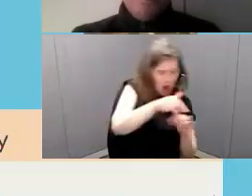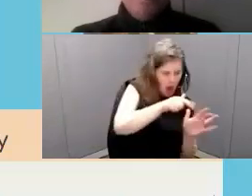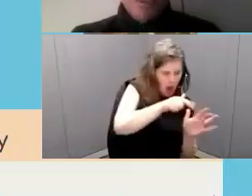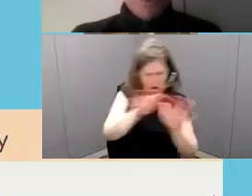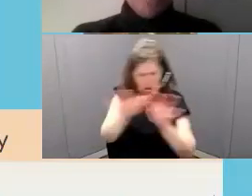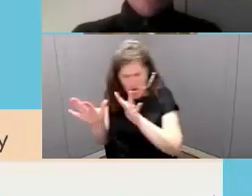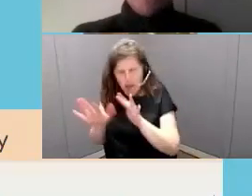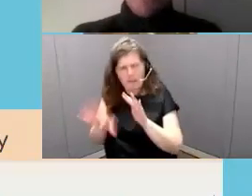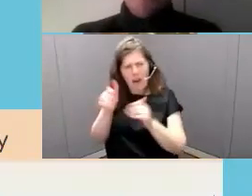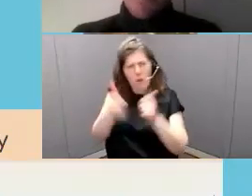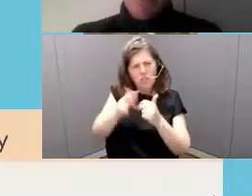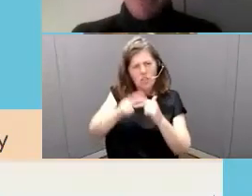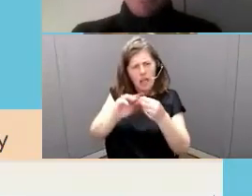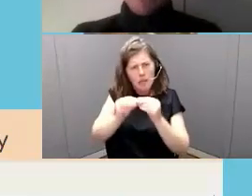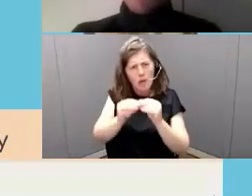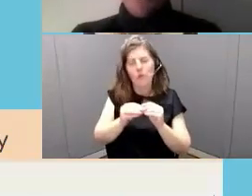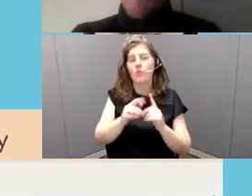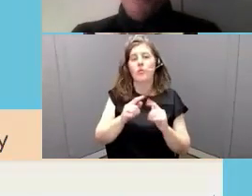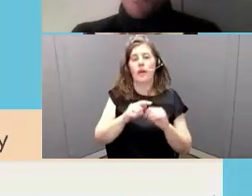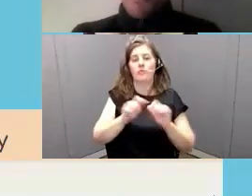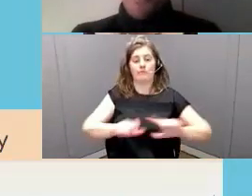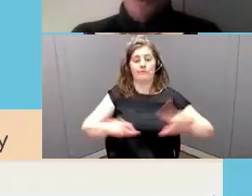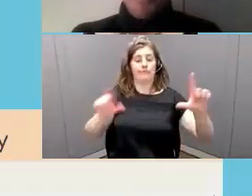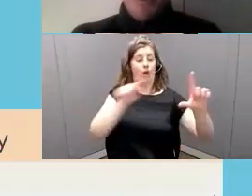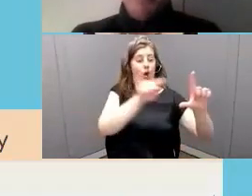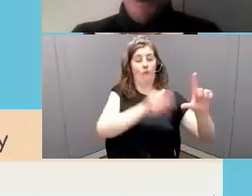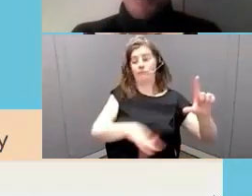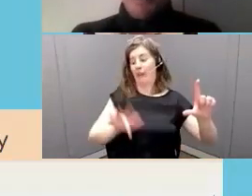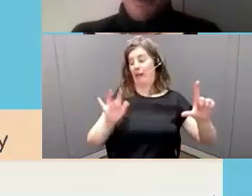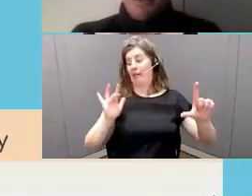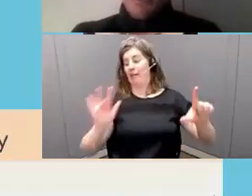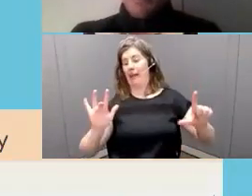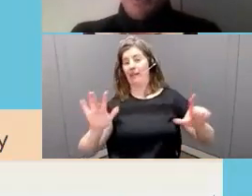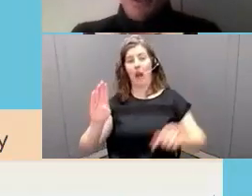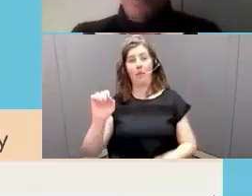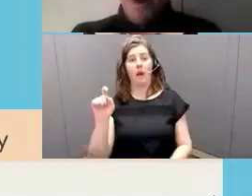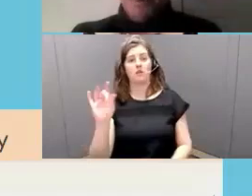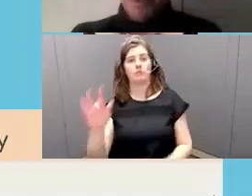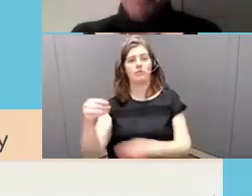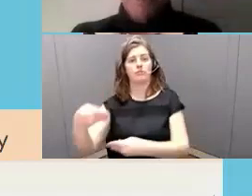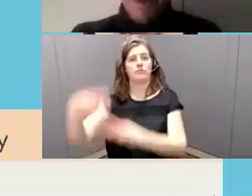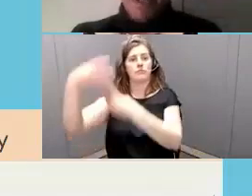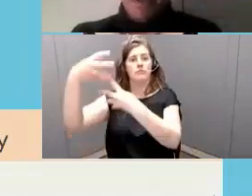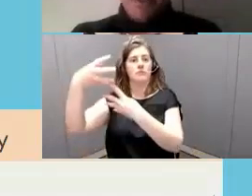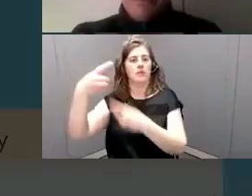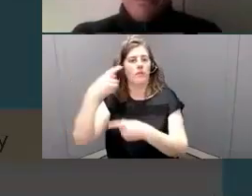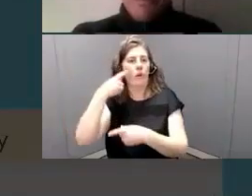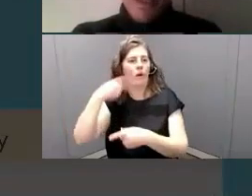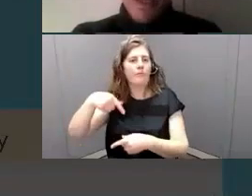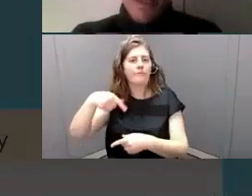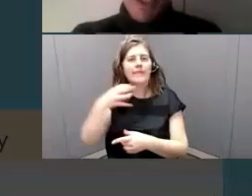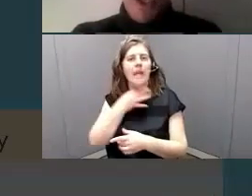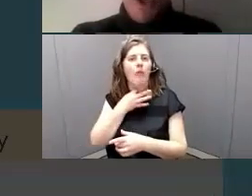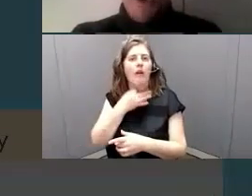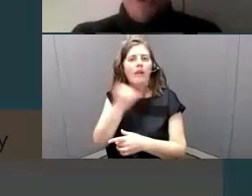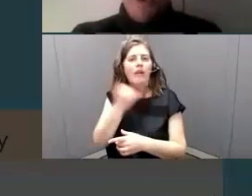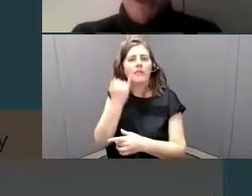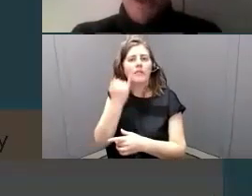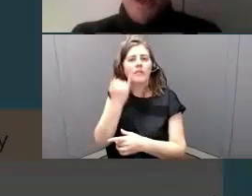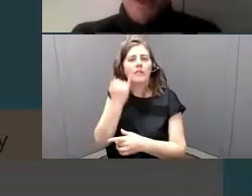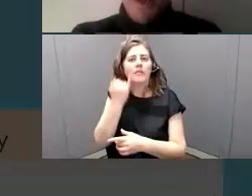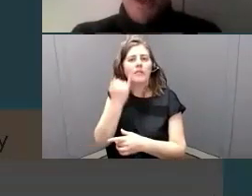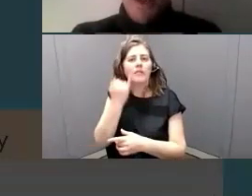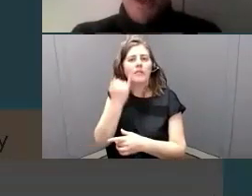PowerPoint, you can simply jump over to a content box like inquiry and findings and go to